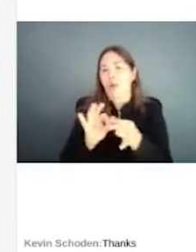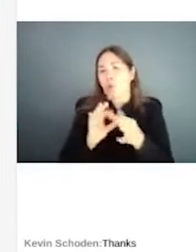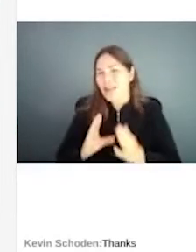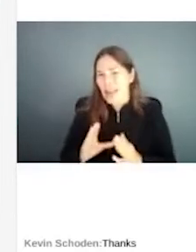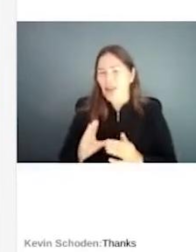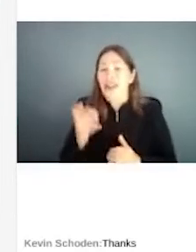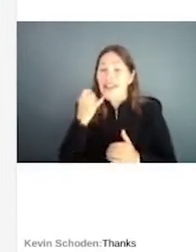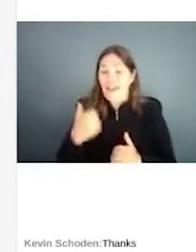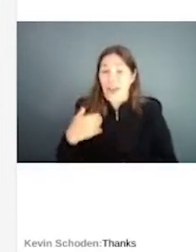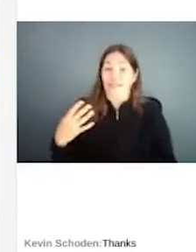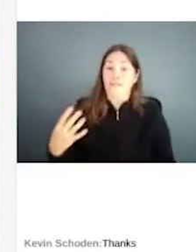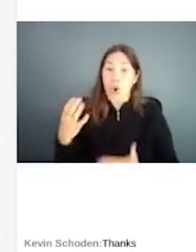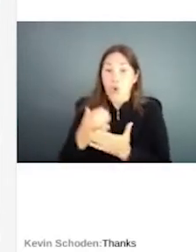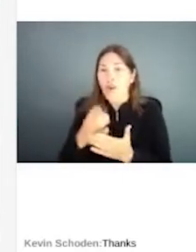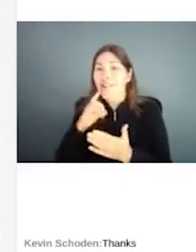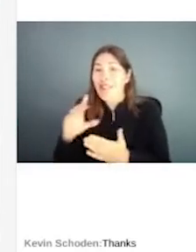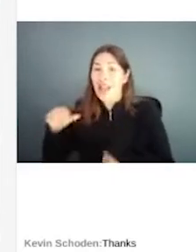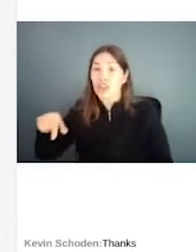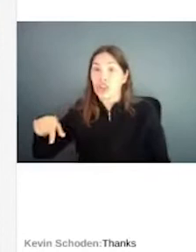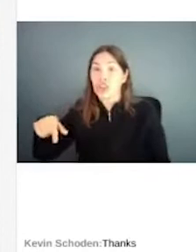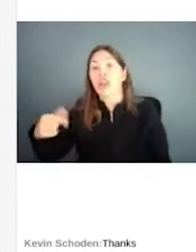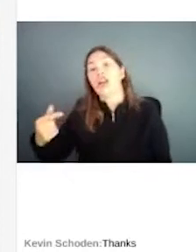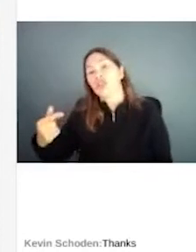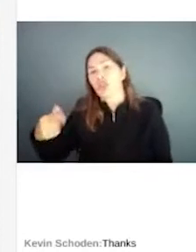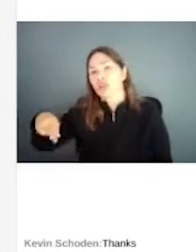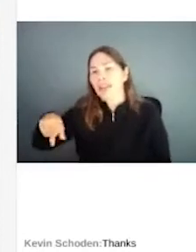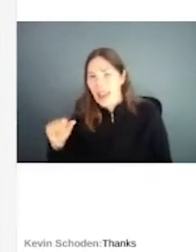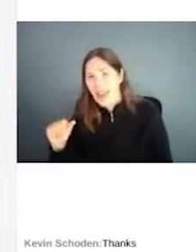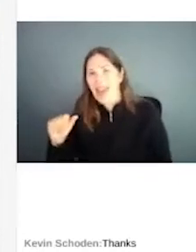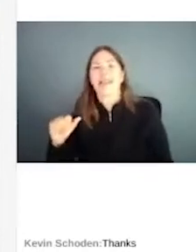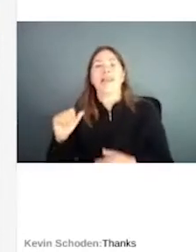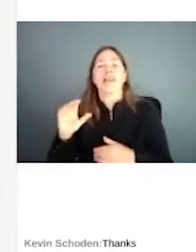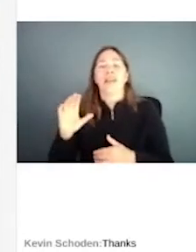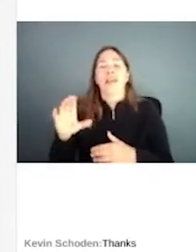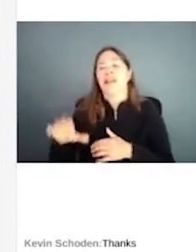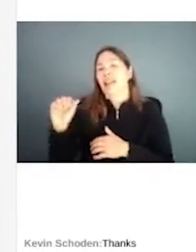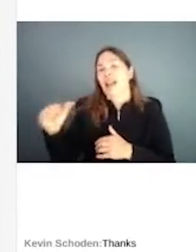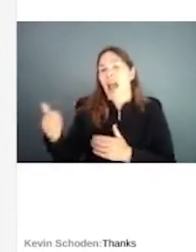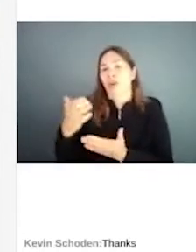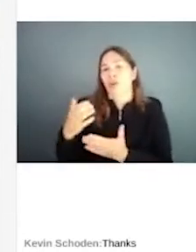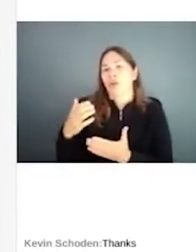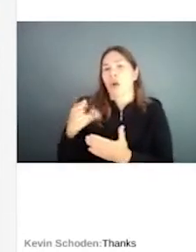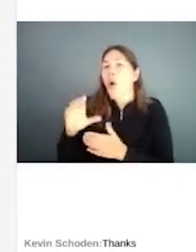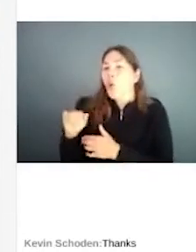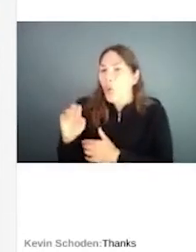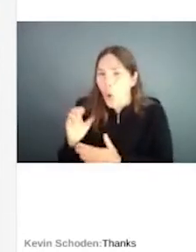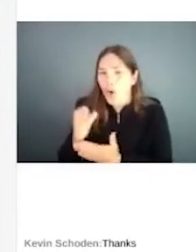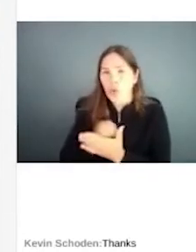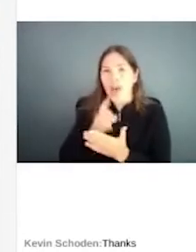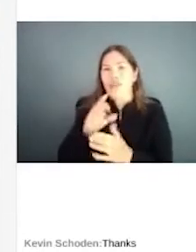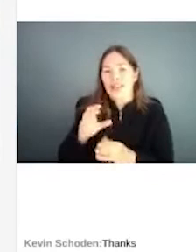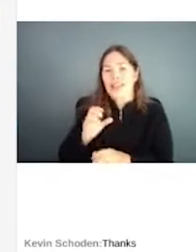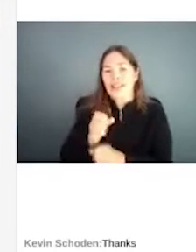4 courses and a certain GPA and you've taken these certain other core courses, you can get that NC Academic